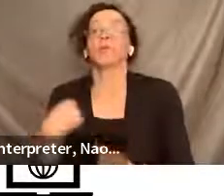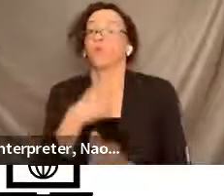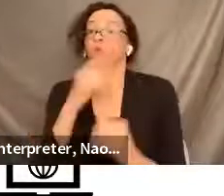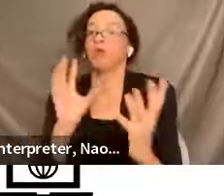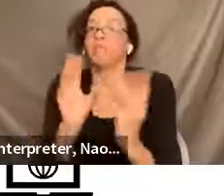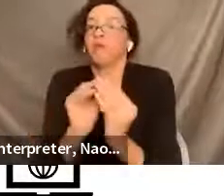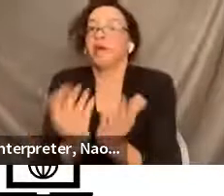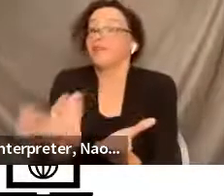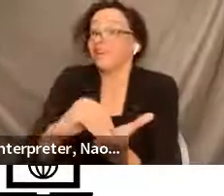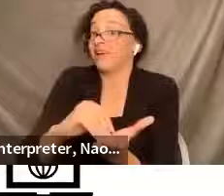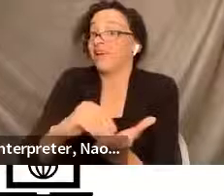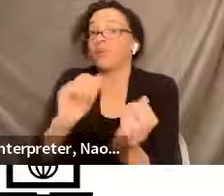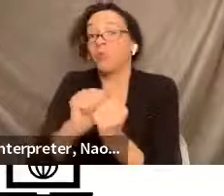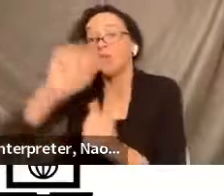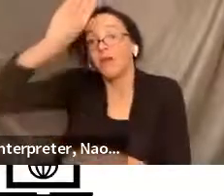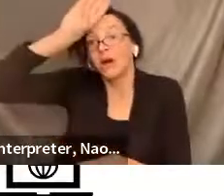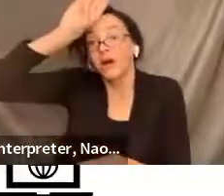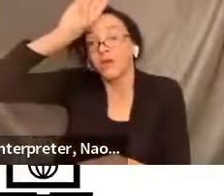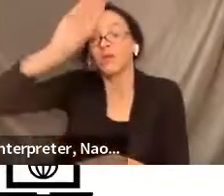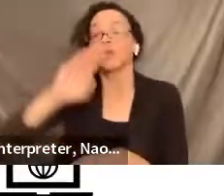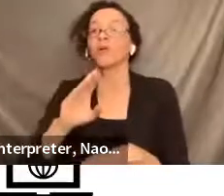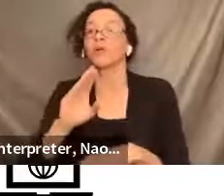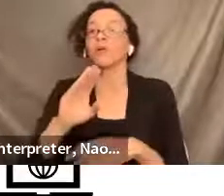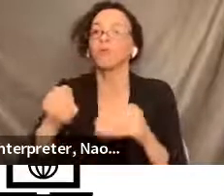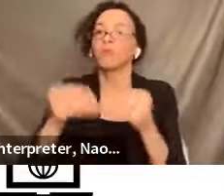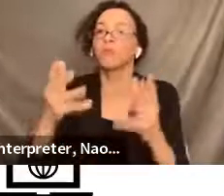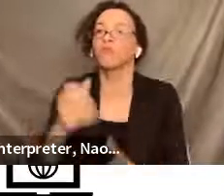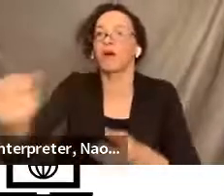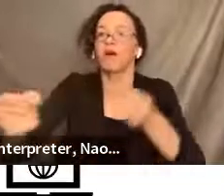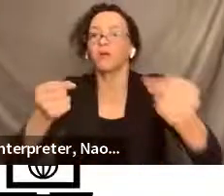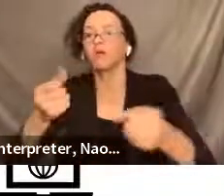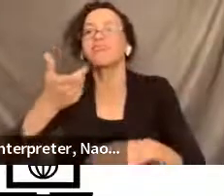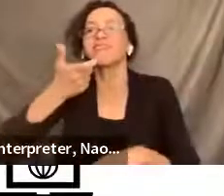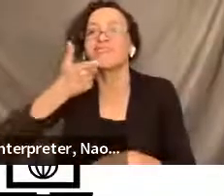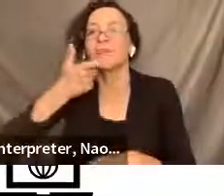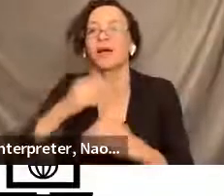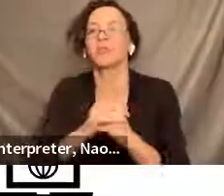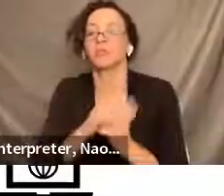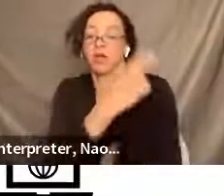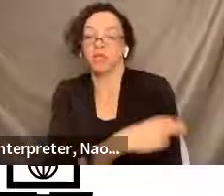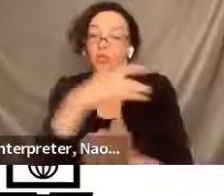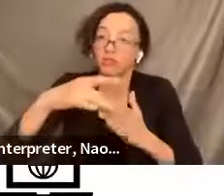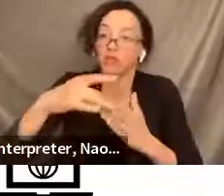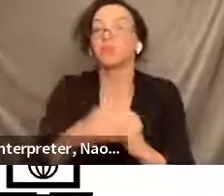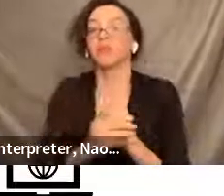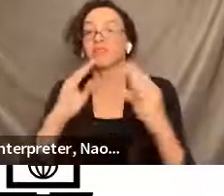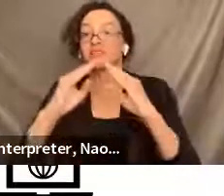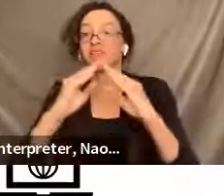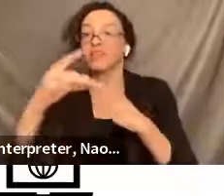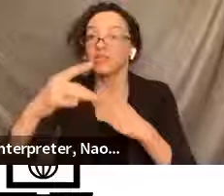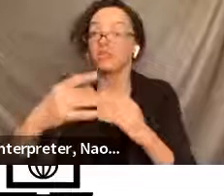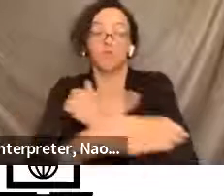fire providers, dispatchers, hospital leadership, city leadership, county leadership,